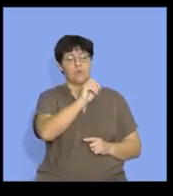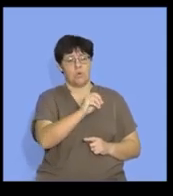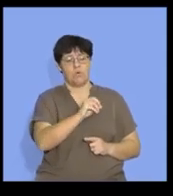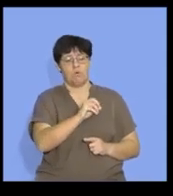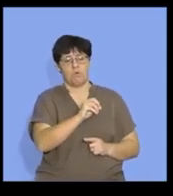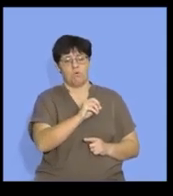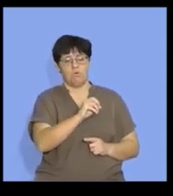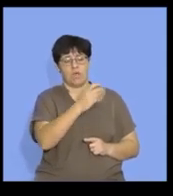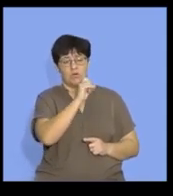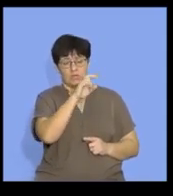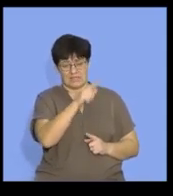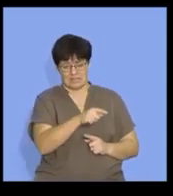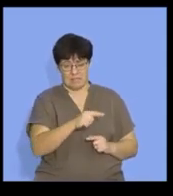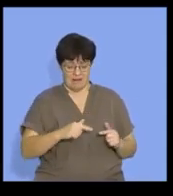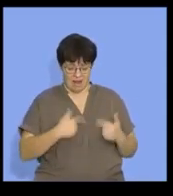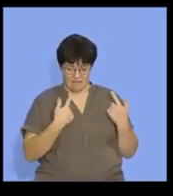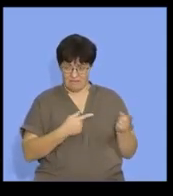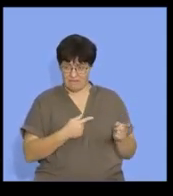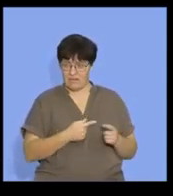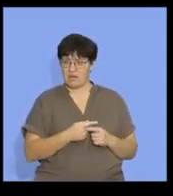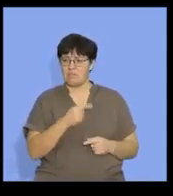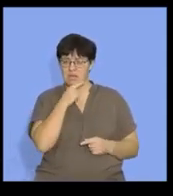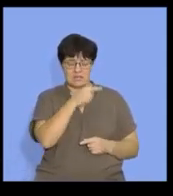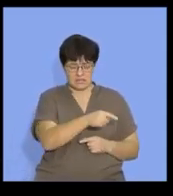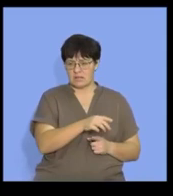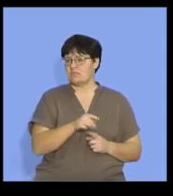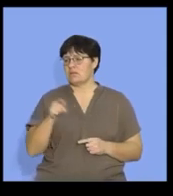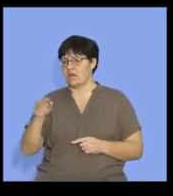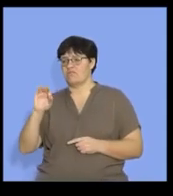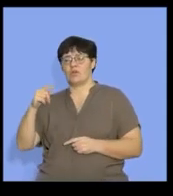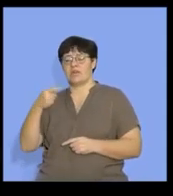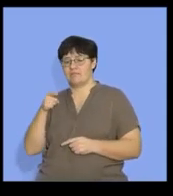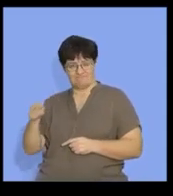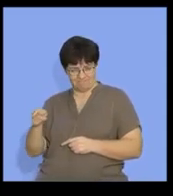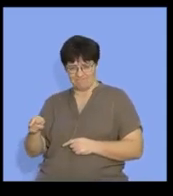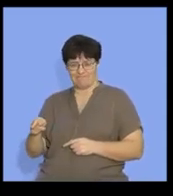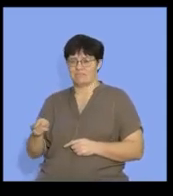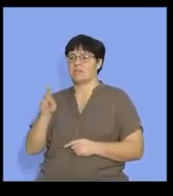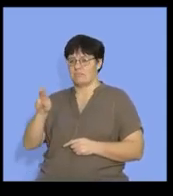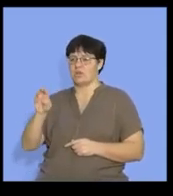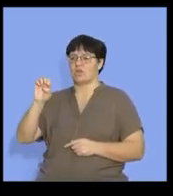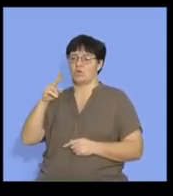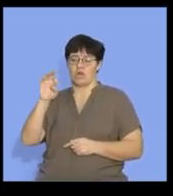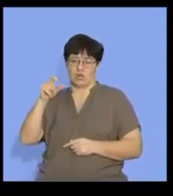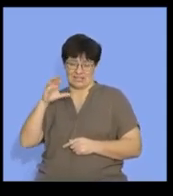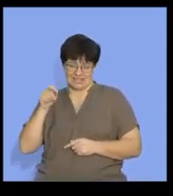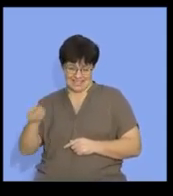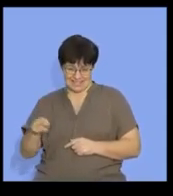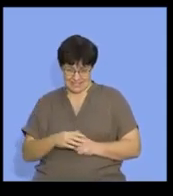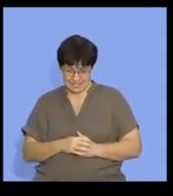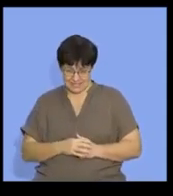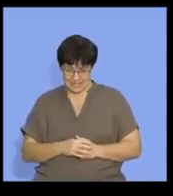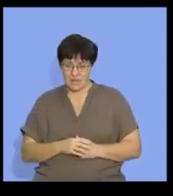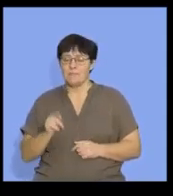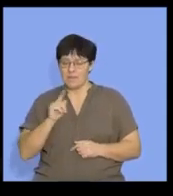prokaryotic, which only leaves us with number C. Fungi are eukaryotic. So